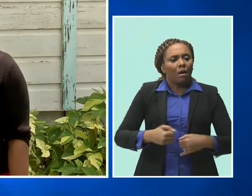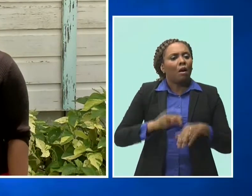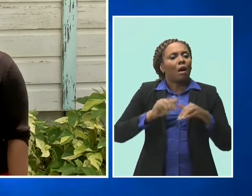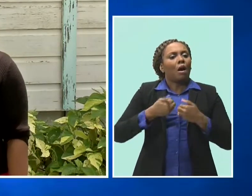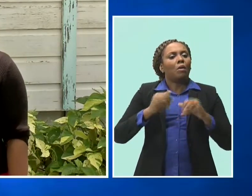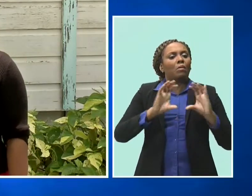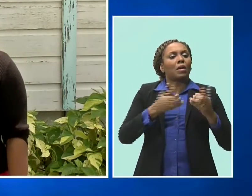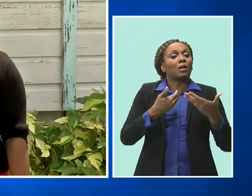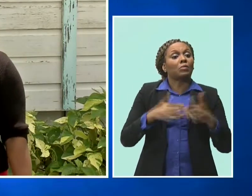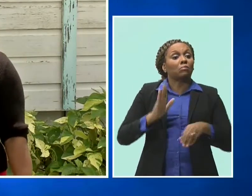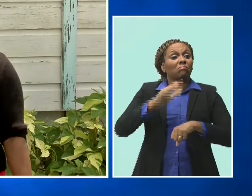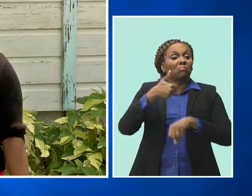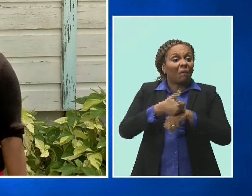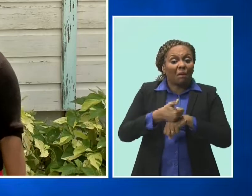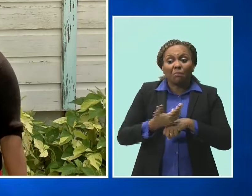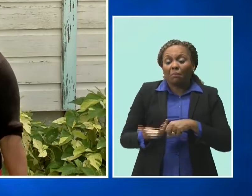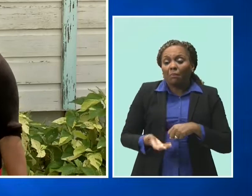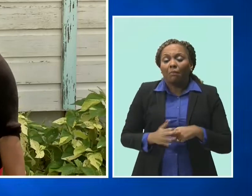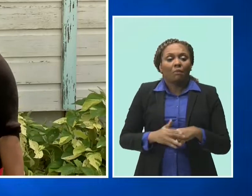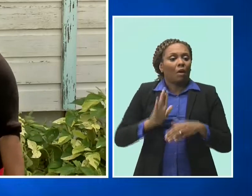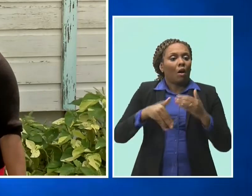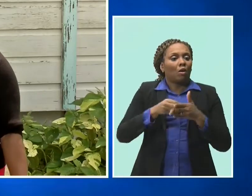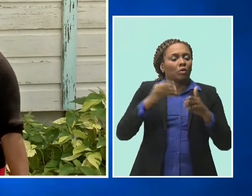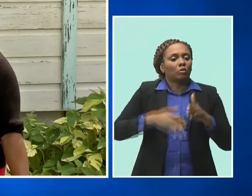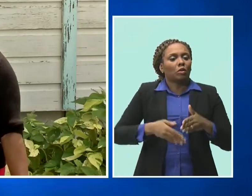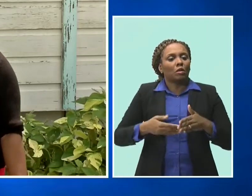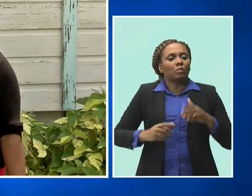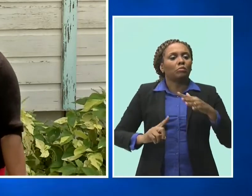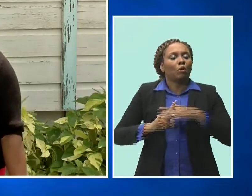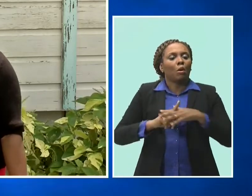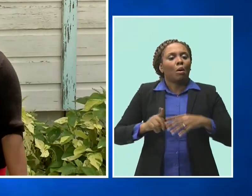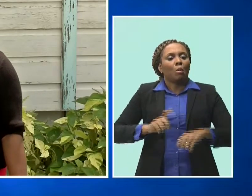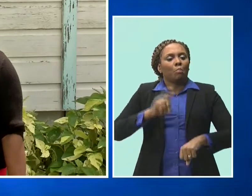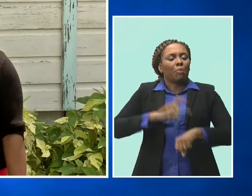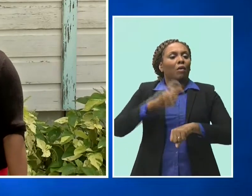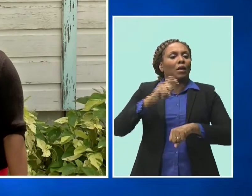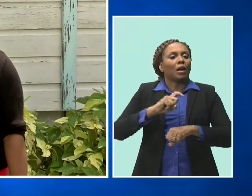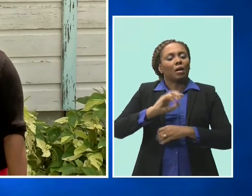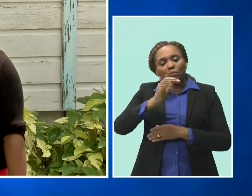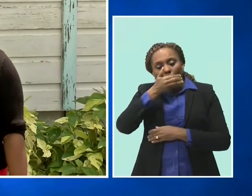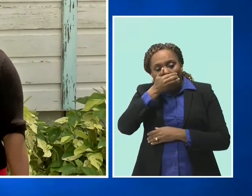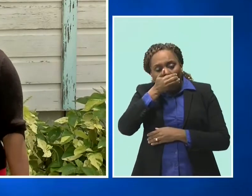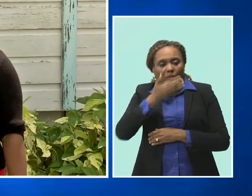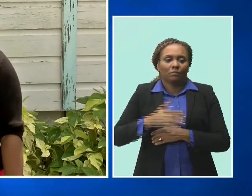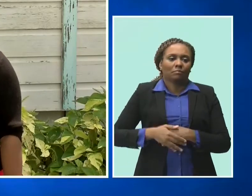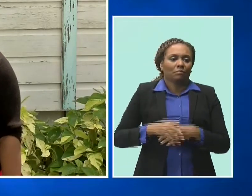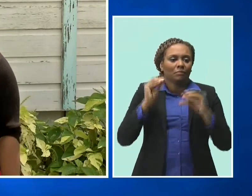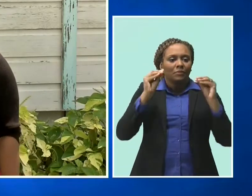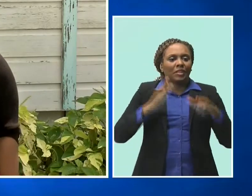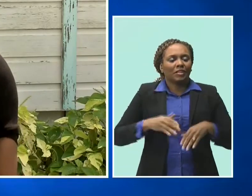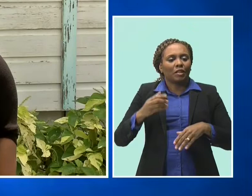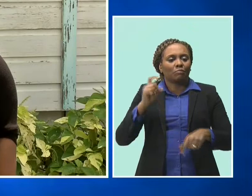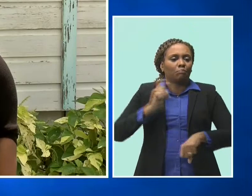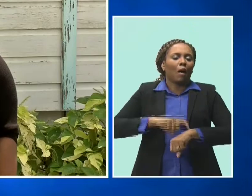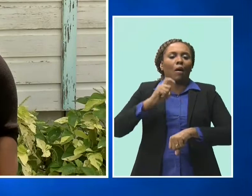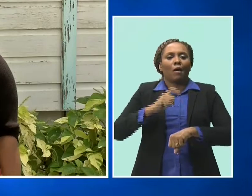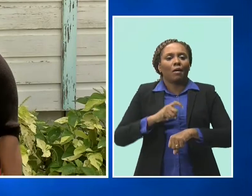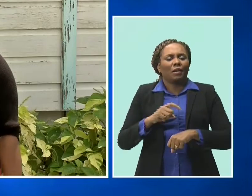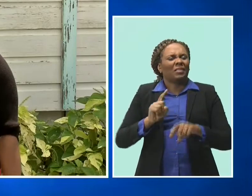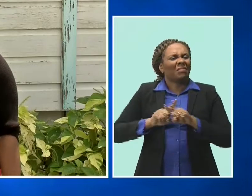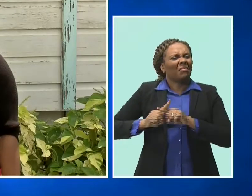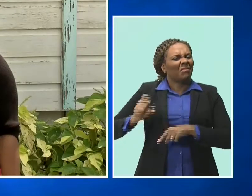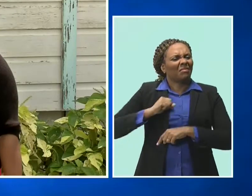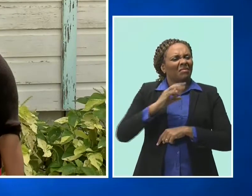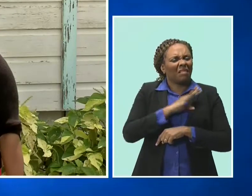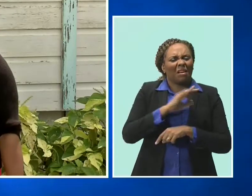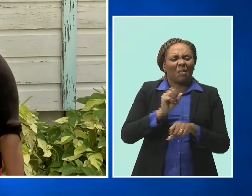the students all on time with their mask on, teachers on time, the ancillary staff working. So